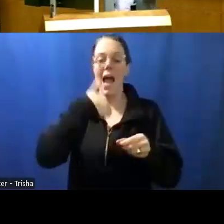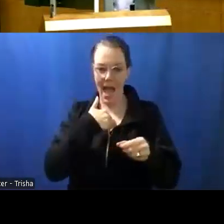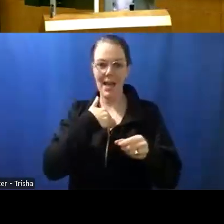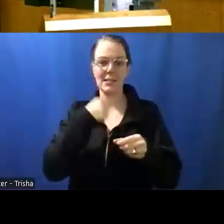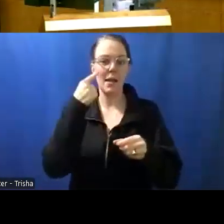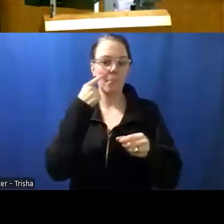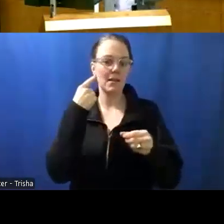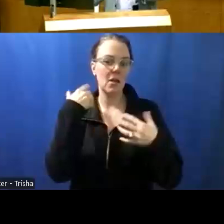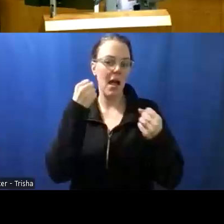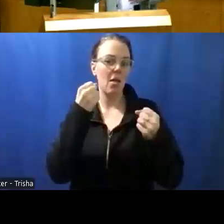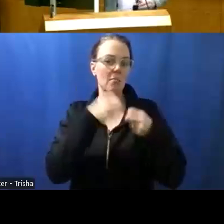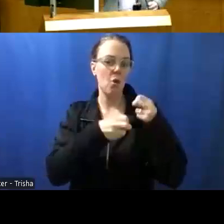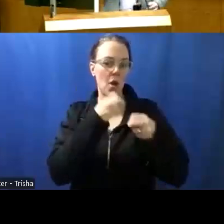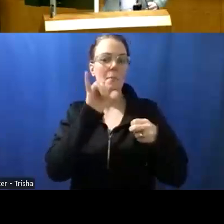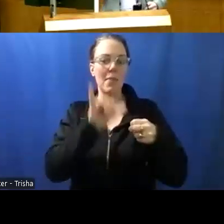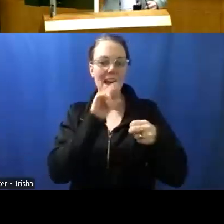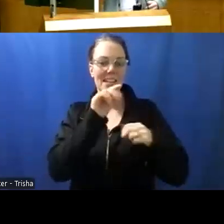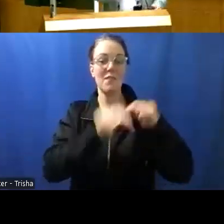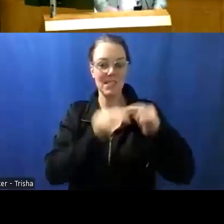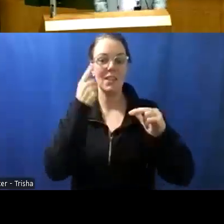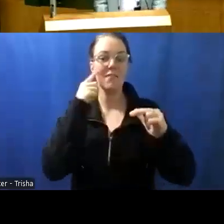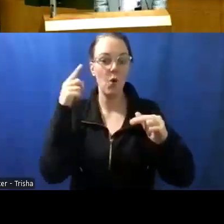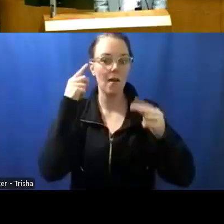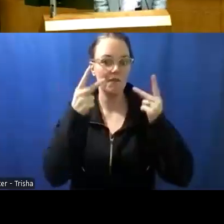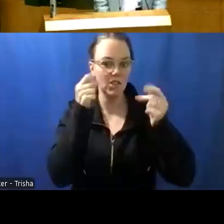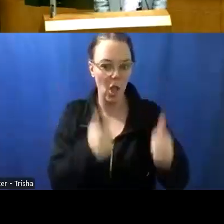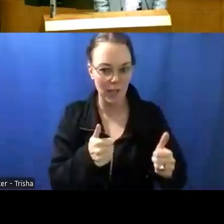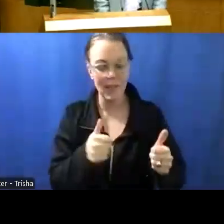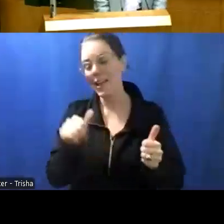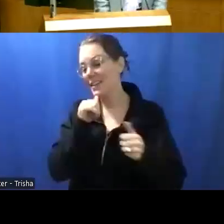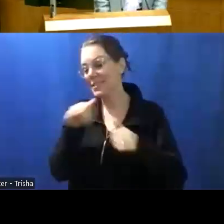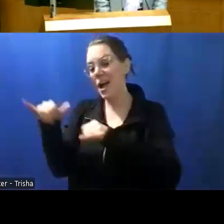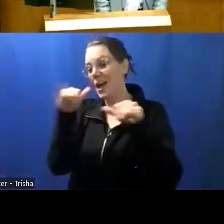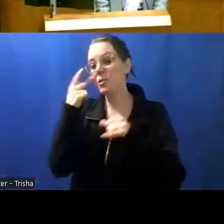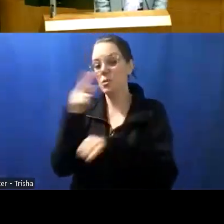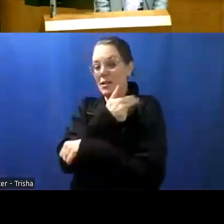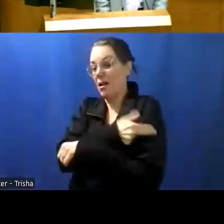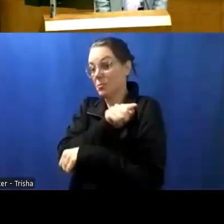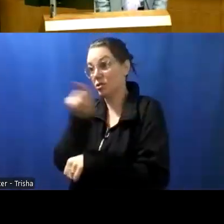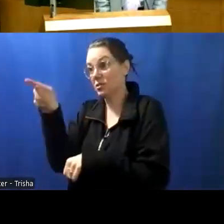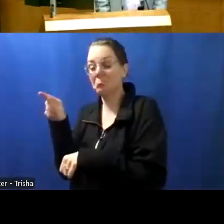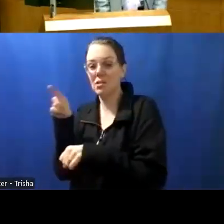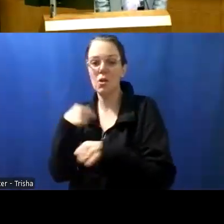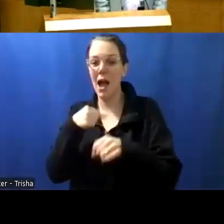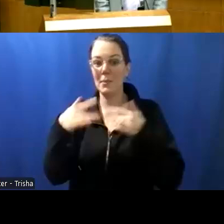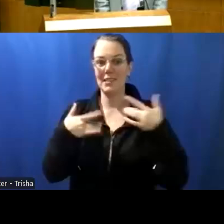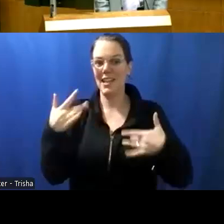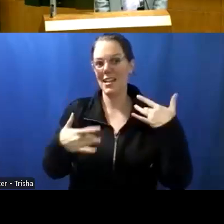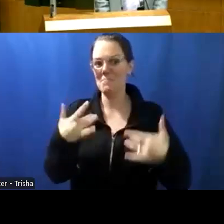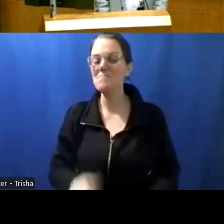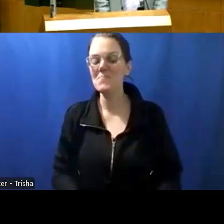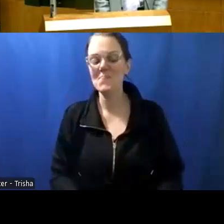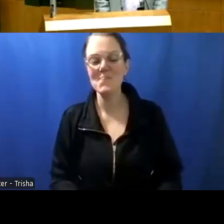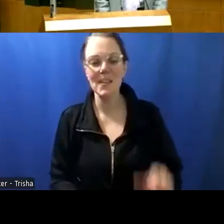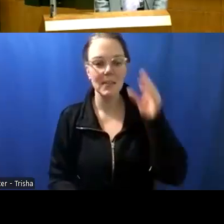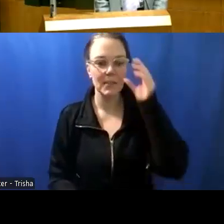loss facility. It's not common to find it in a medical center, so this is something I'm very excited about. I did want to